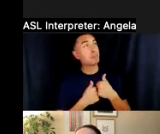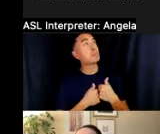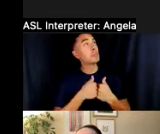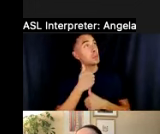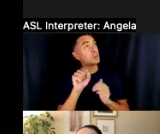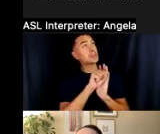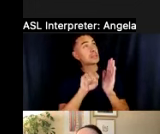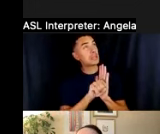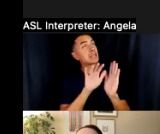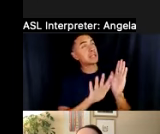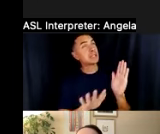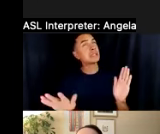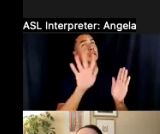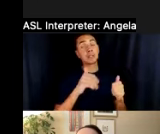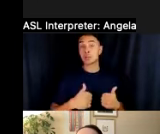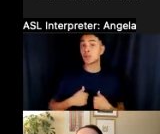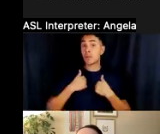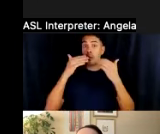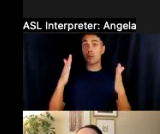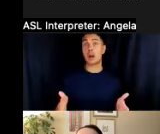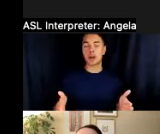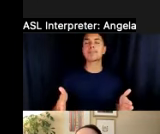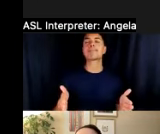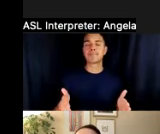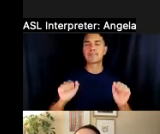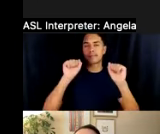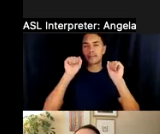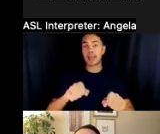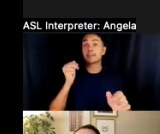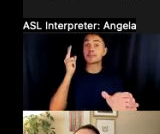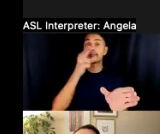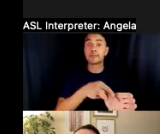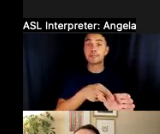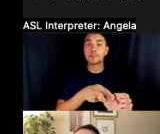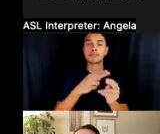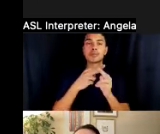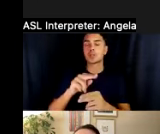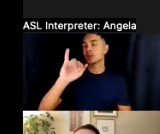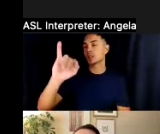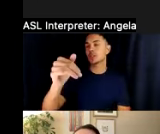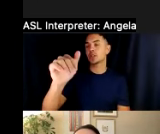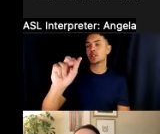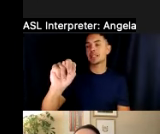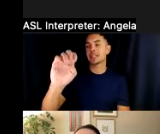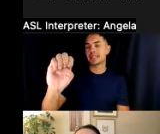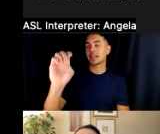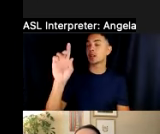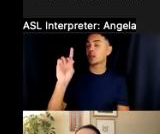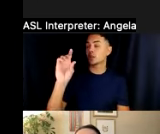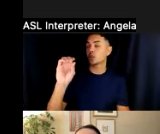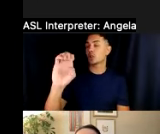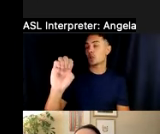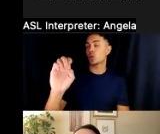states, survivors can participate in what's called like a Jane Doe kit.